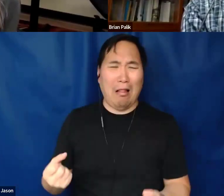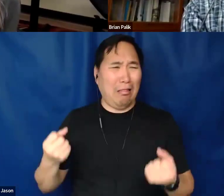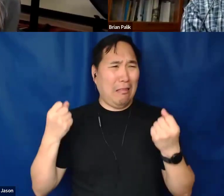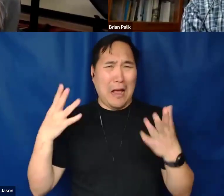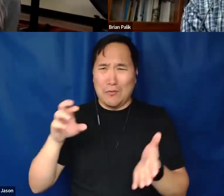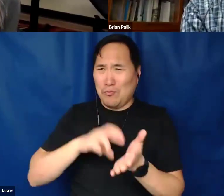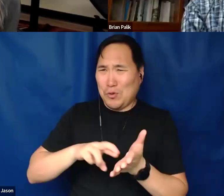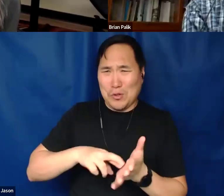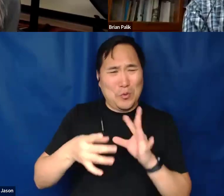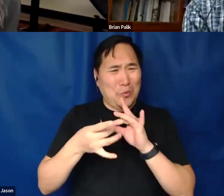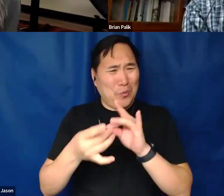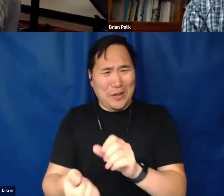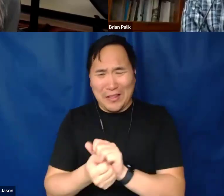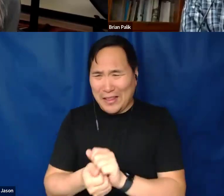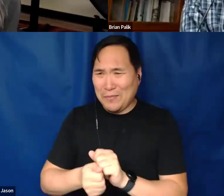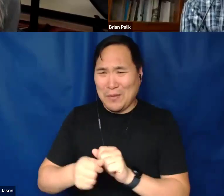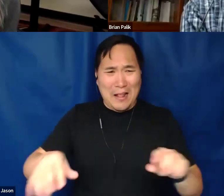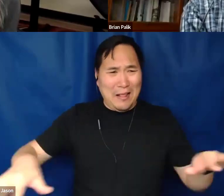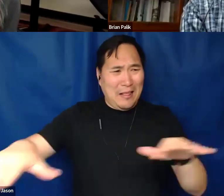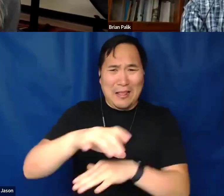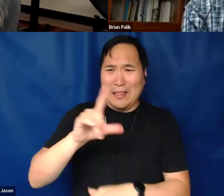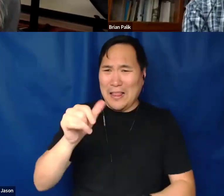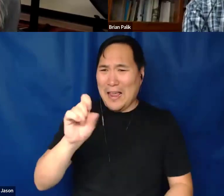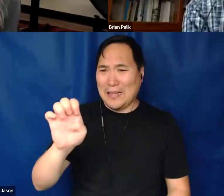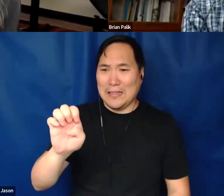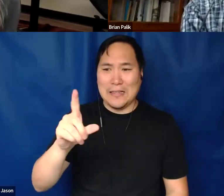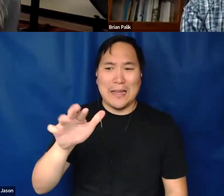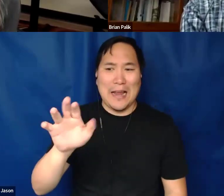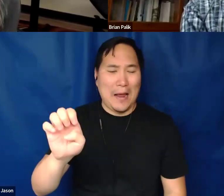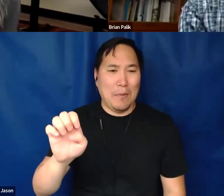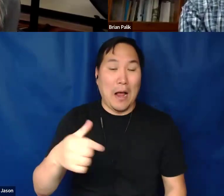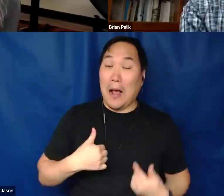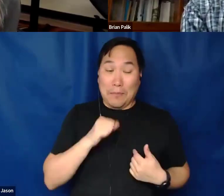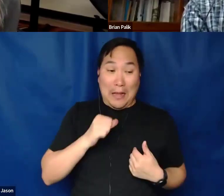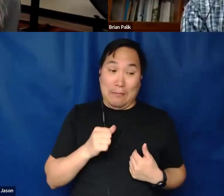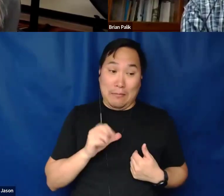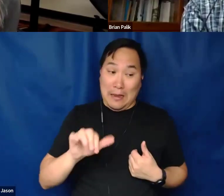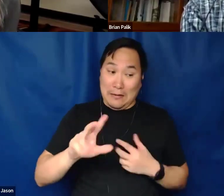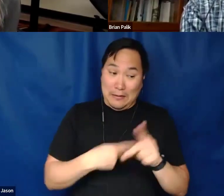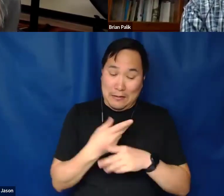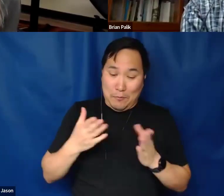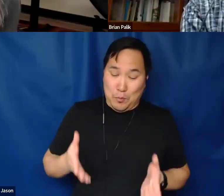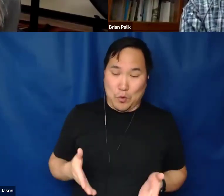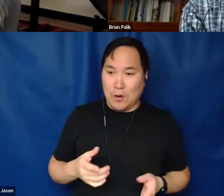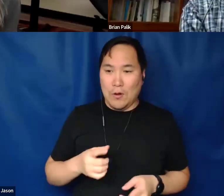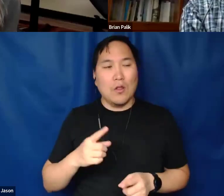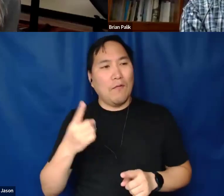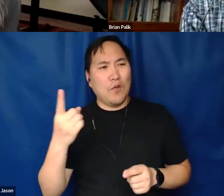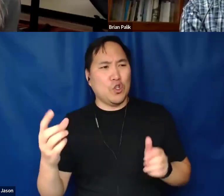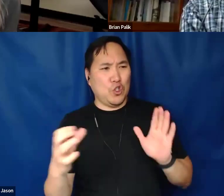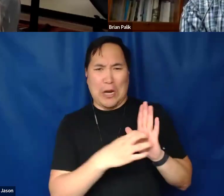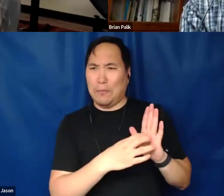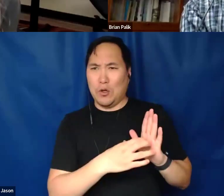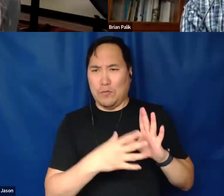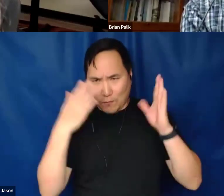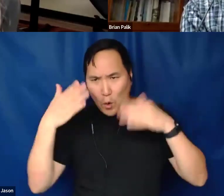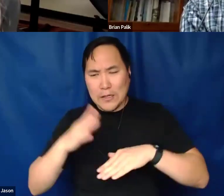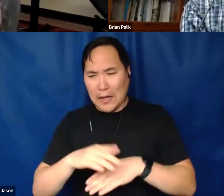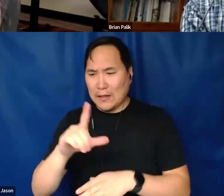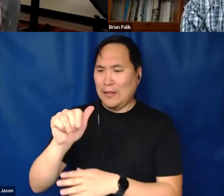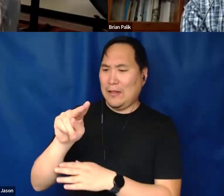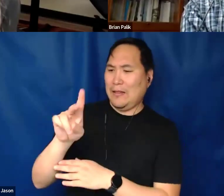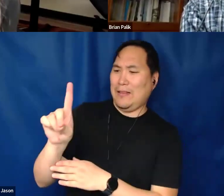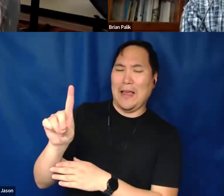and issues related to landscape structure. I'm not a landscape person, but we have a chapter in that first book on landscapes and how